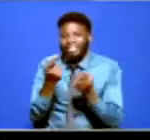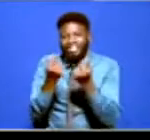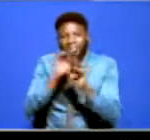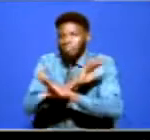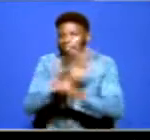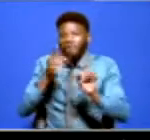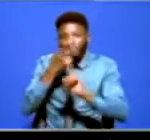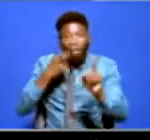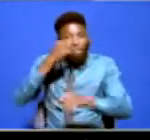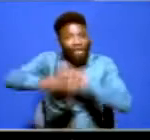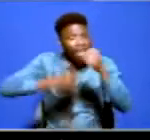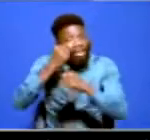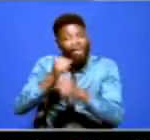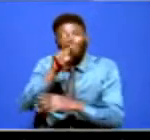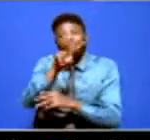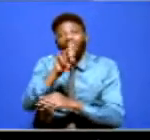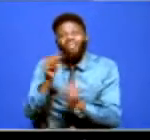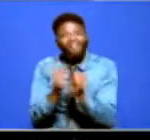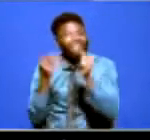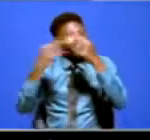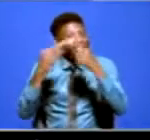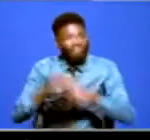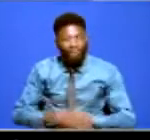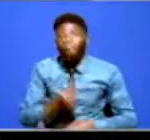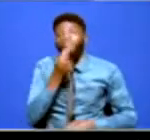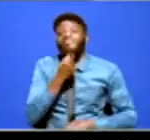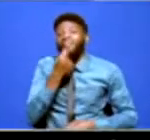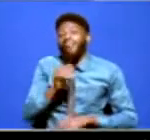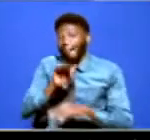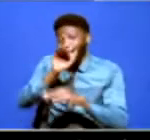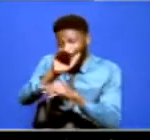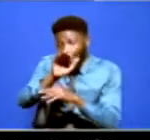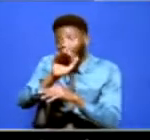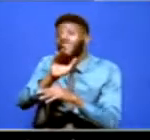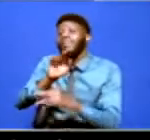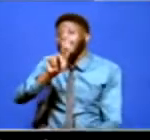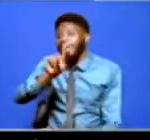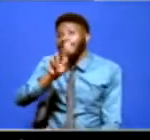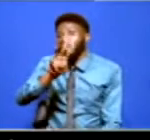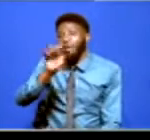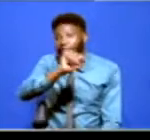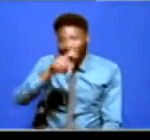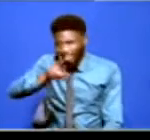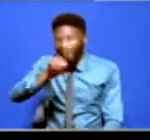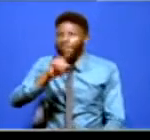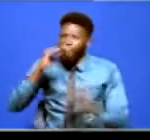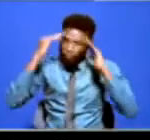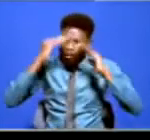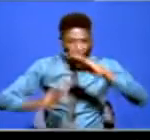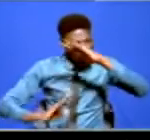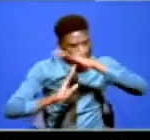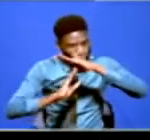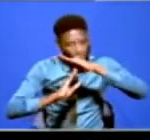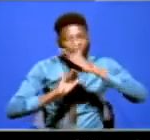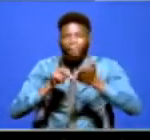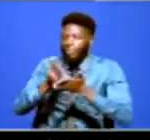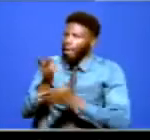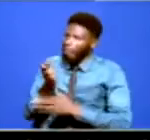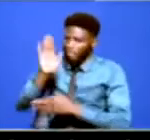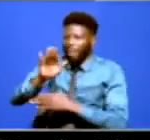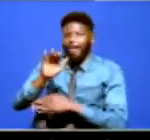2018. Balala called on the Kenya Wildlife Service to prioritize compensation by seeking collaboration with